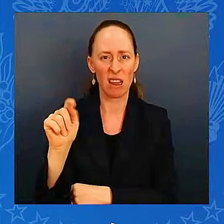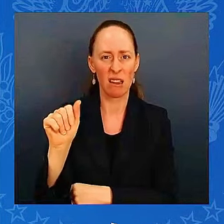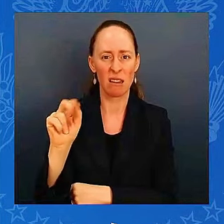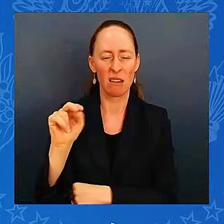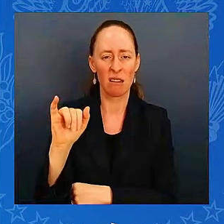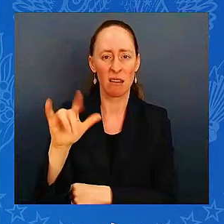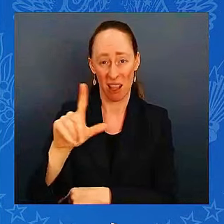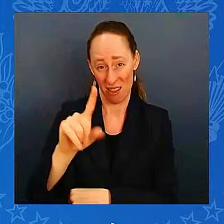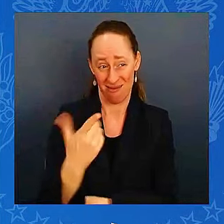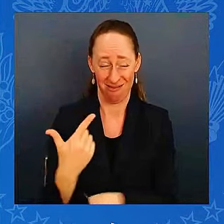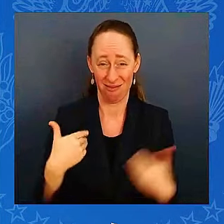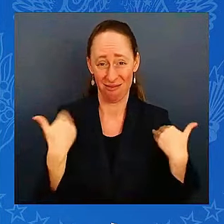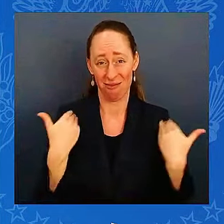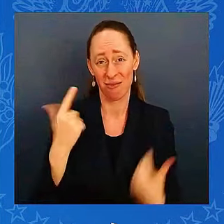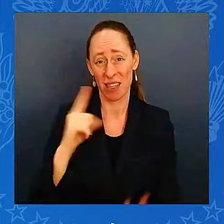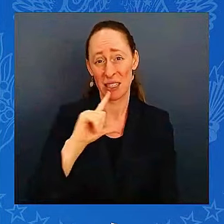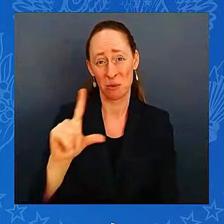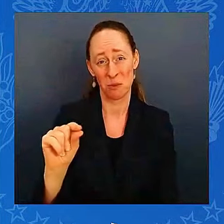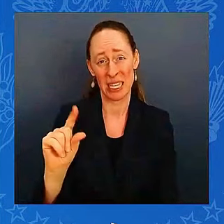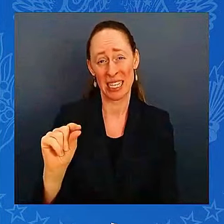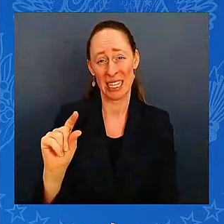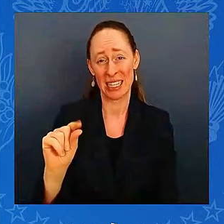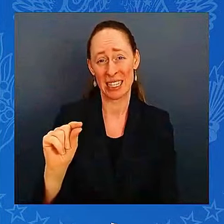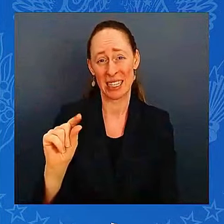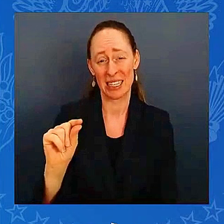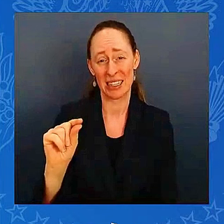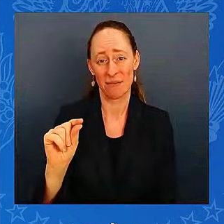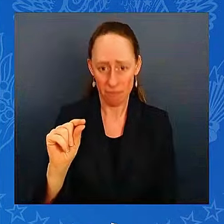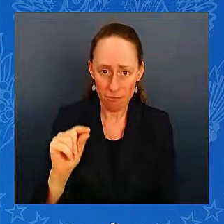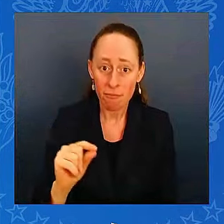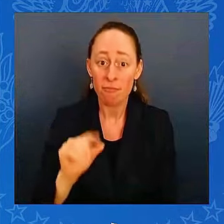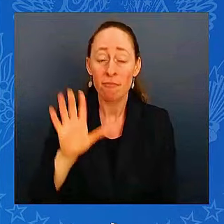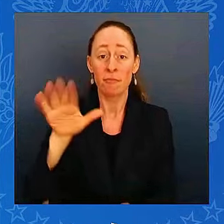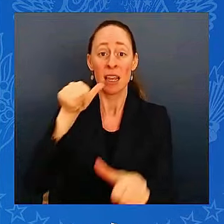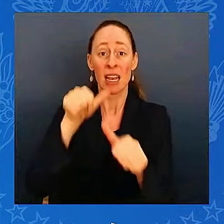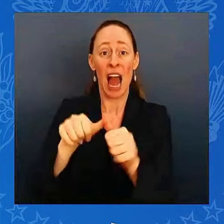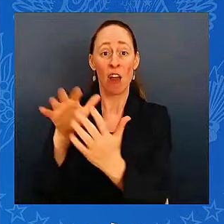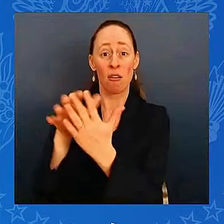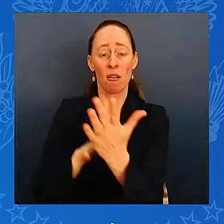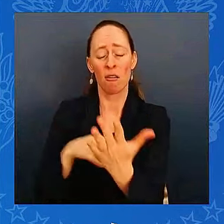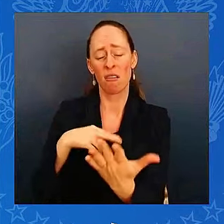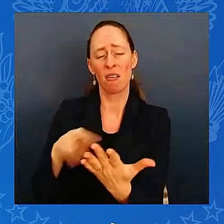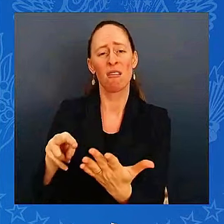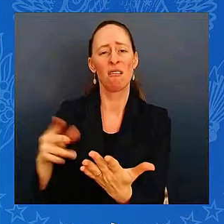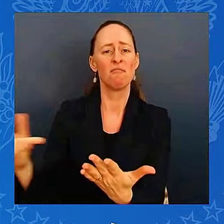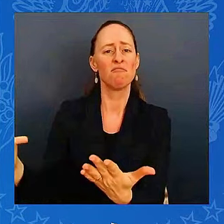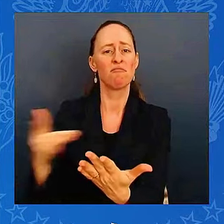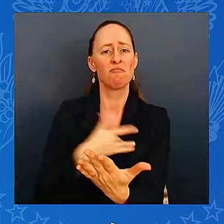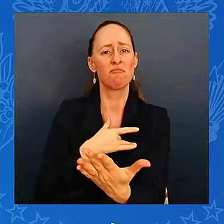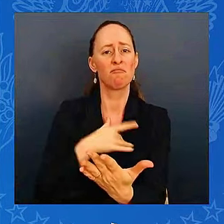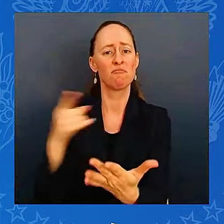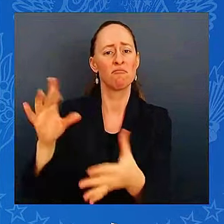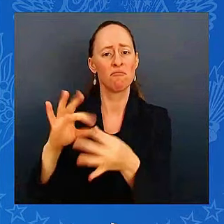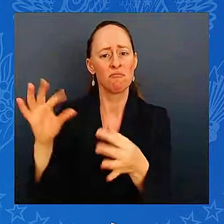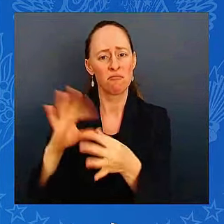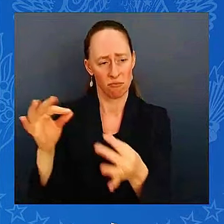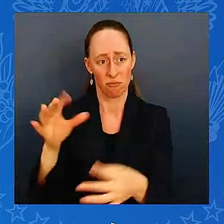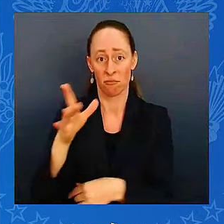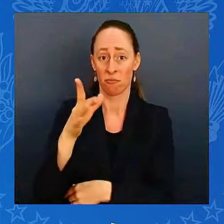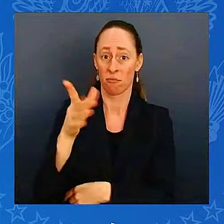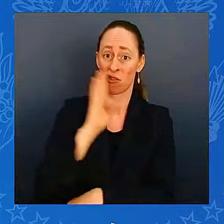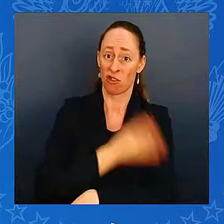old. In his letter that he wrote to me, he described life without his child. He said, and I